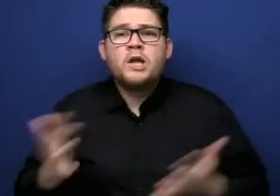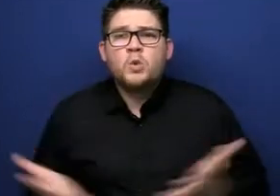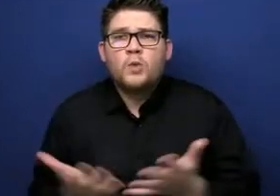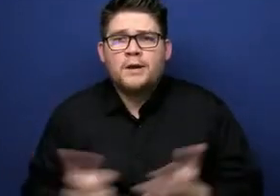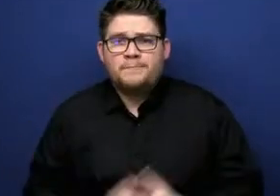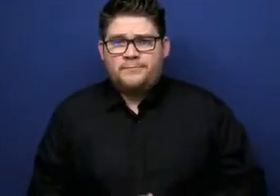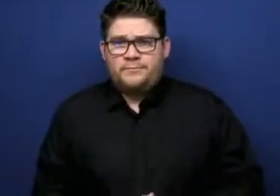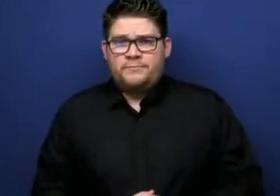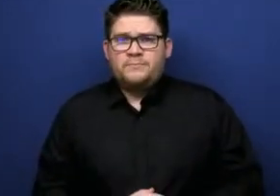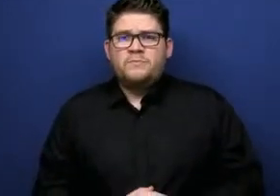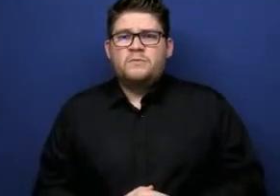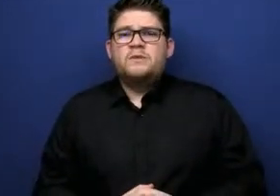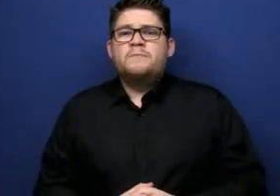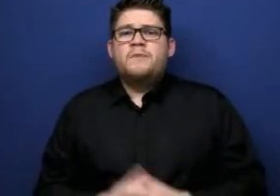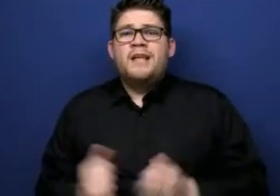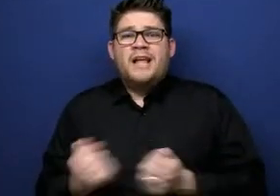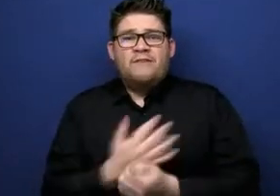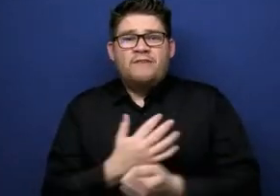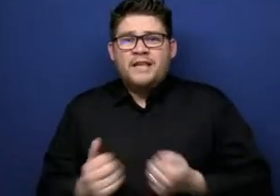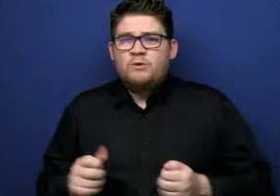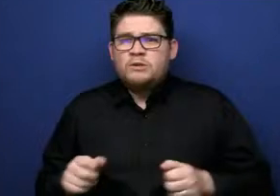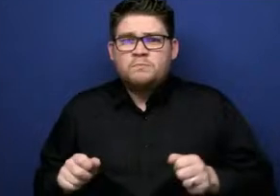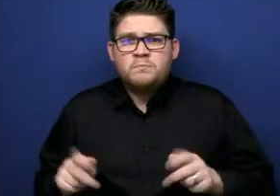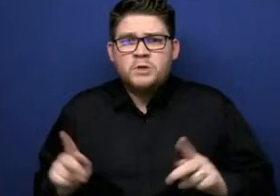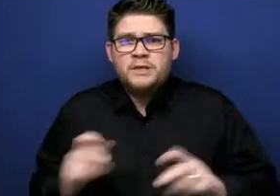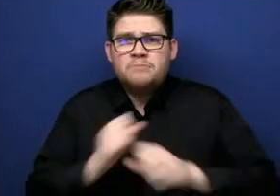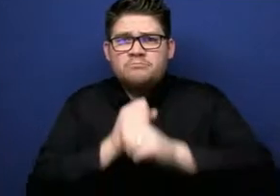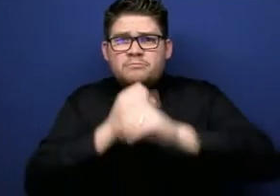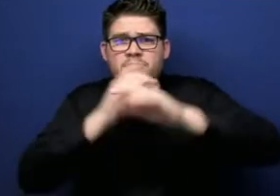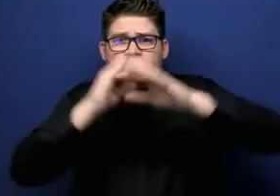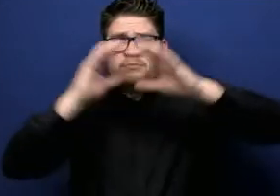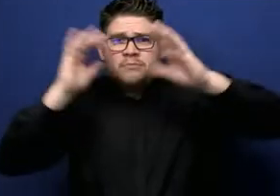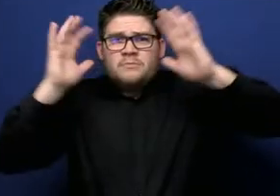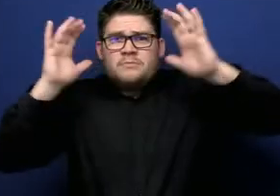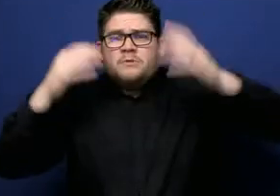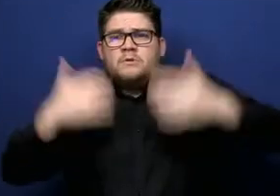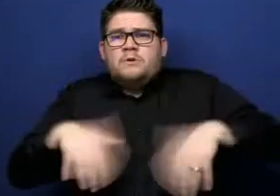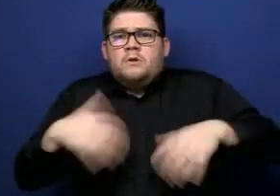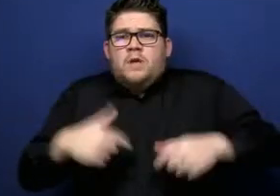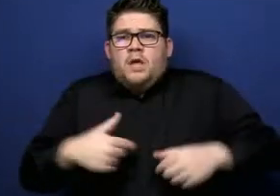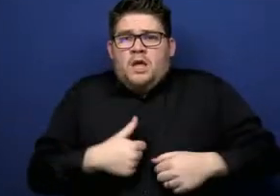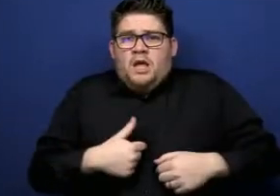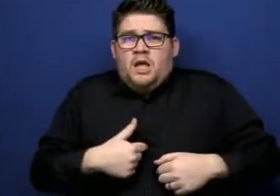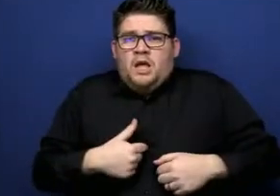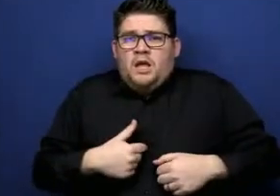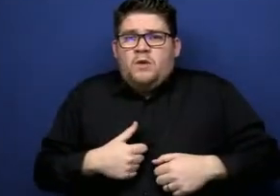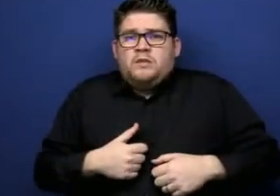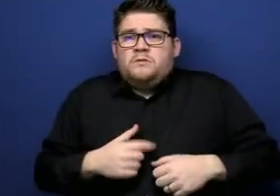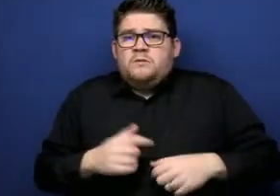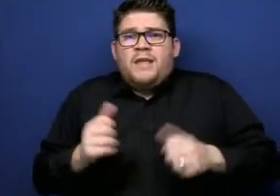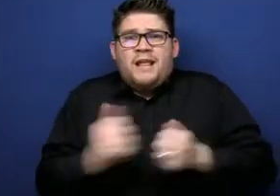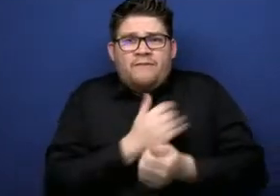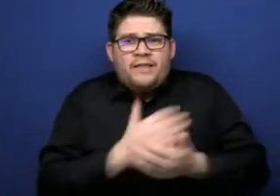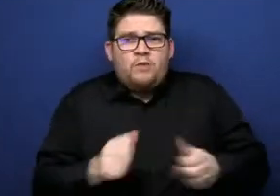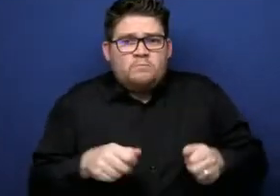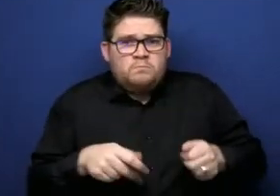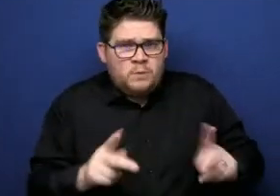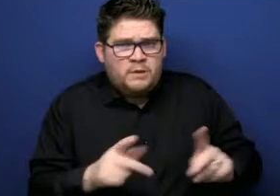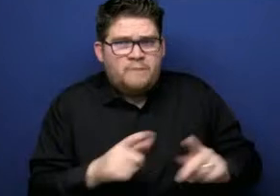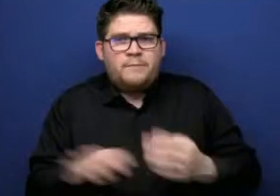imagination. Everything permissible for the persecutor, none for the